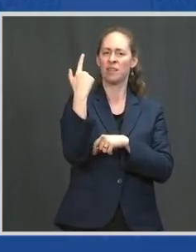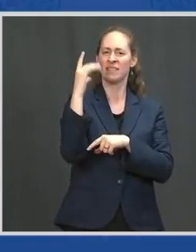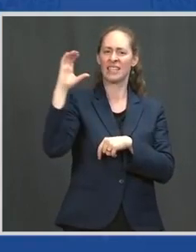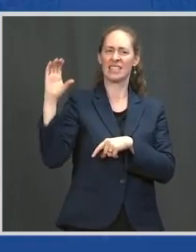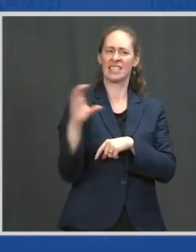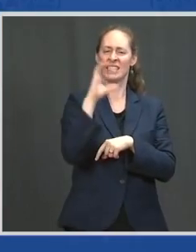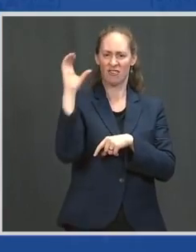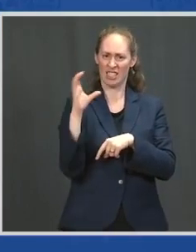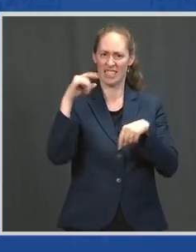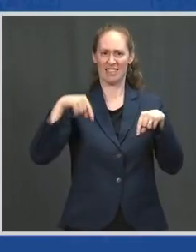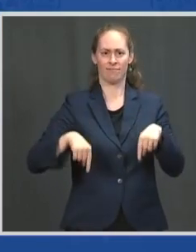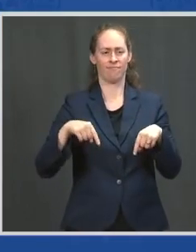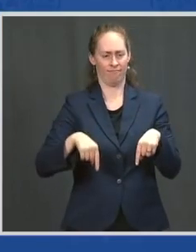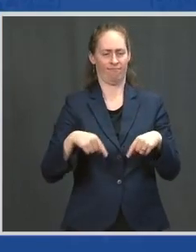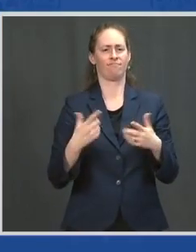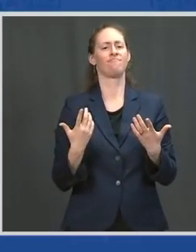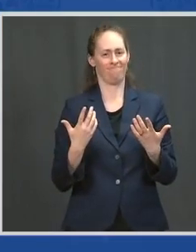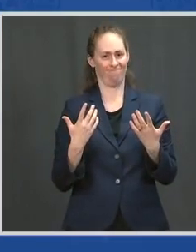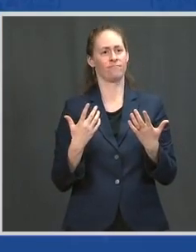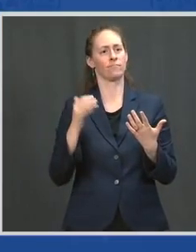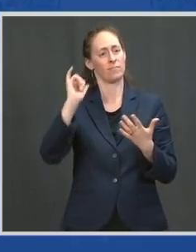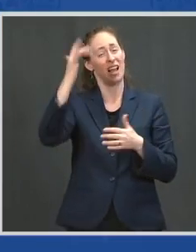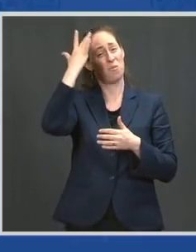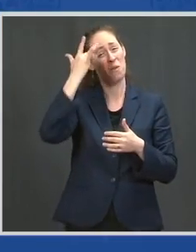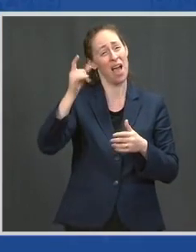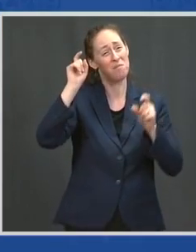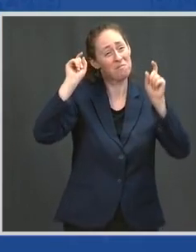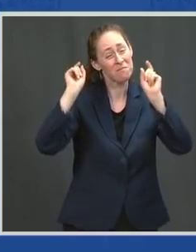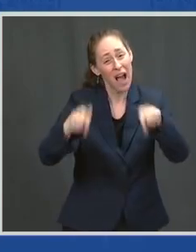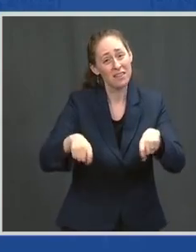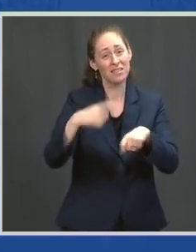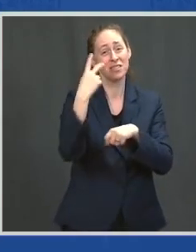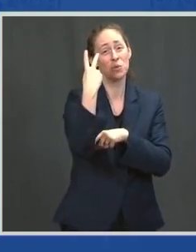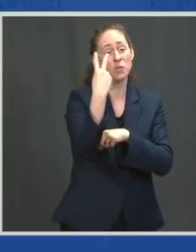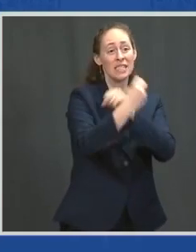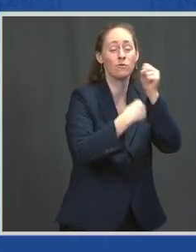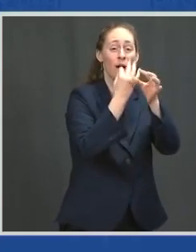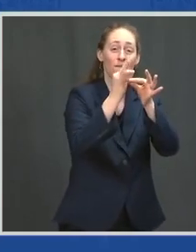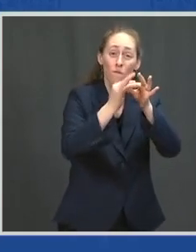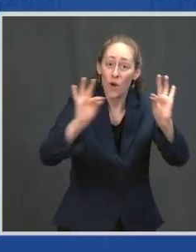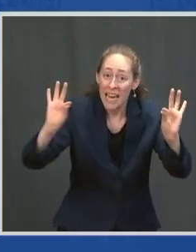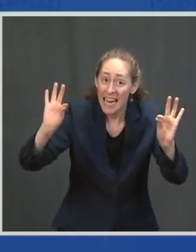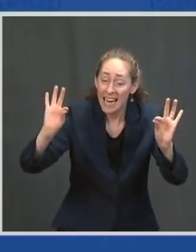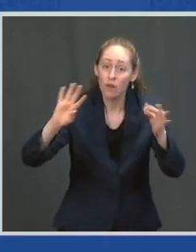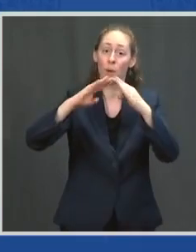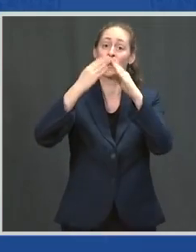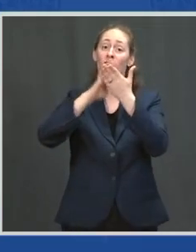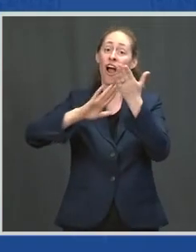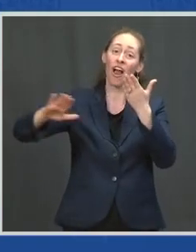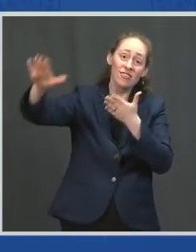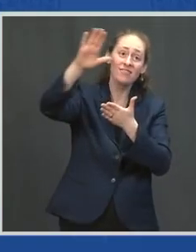need 2 years of free community college.